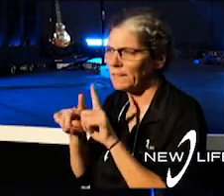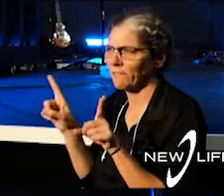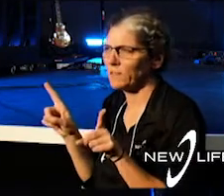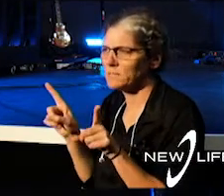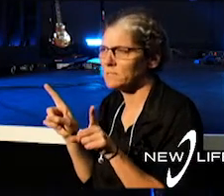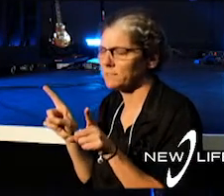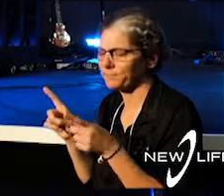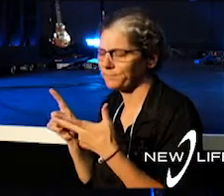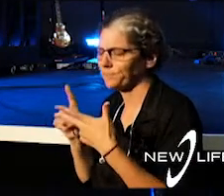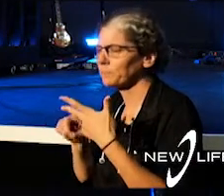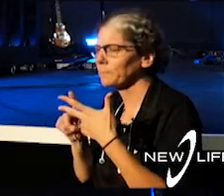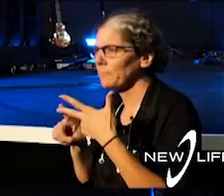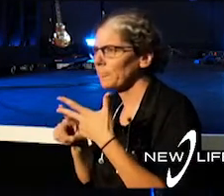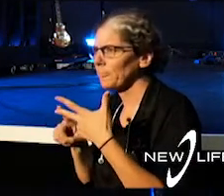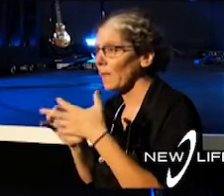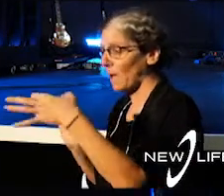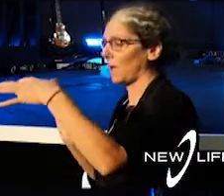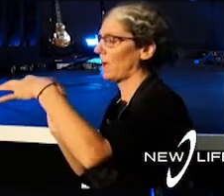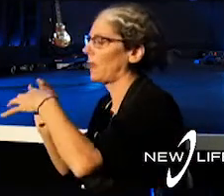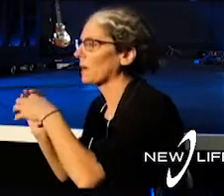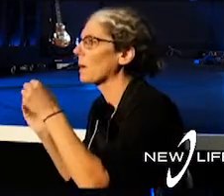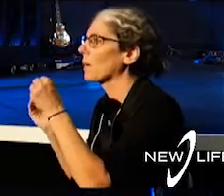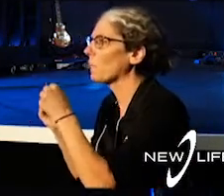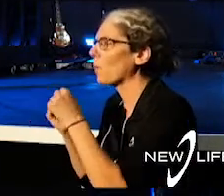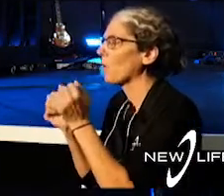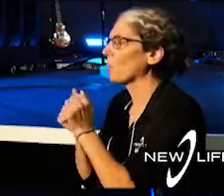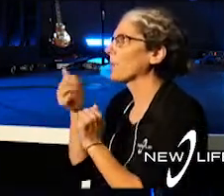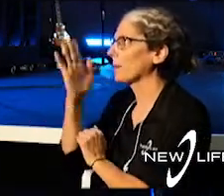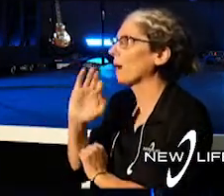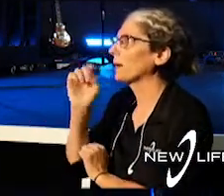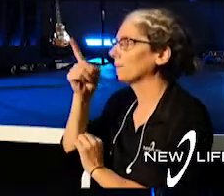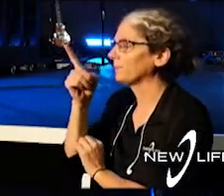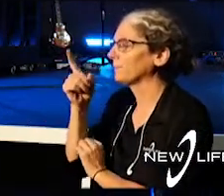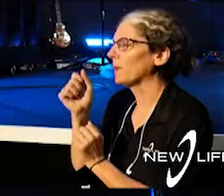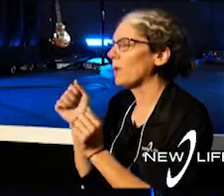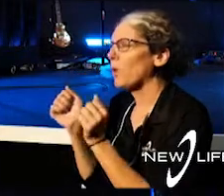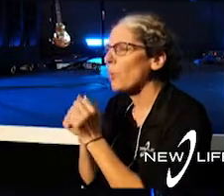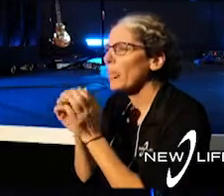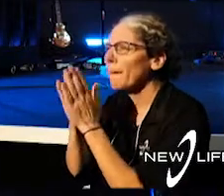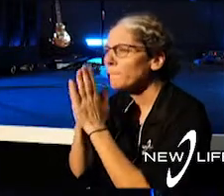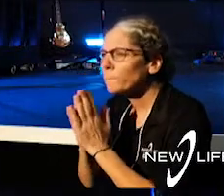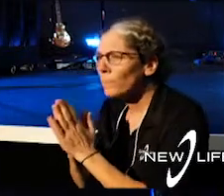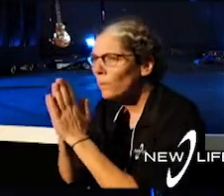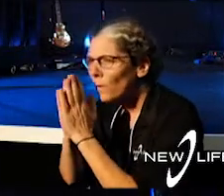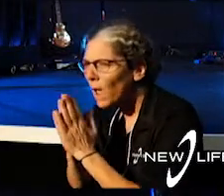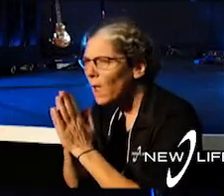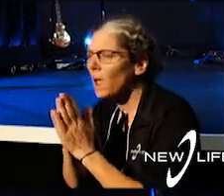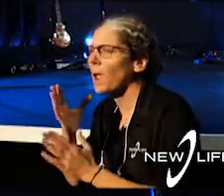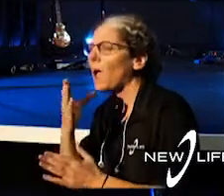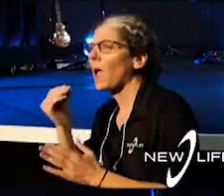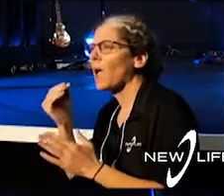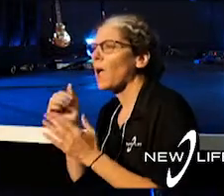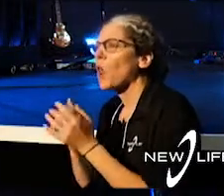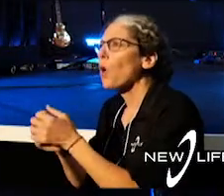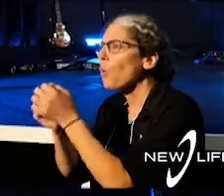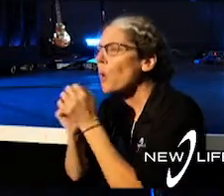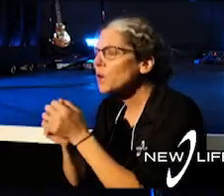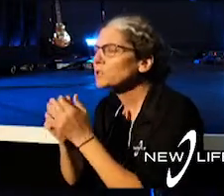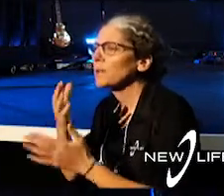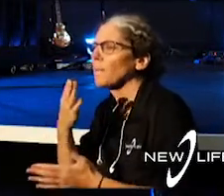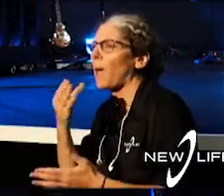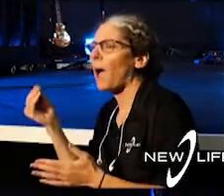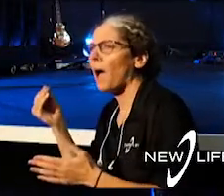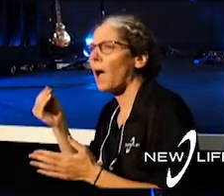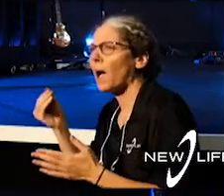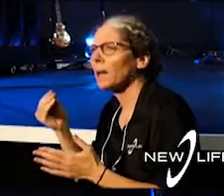And step three, draw near to God. We draw near to God through prayer. We draw near to God through worship. We draw near to God